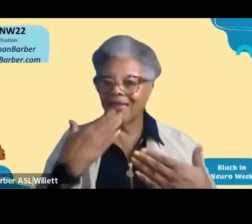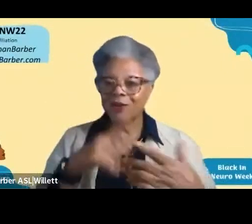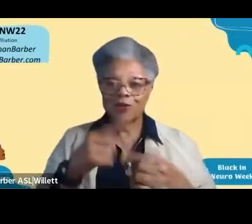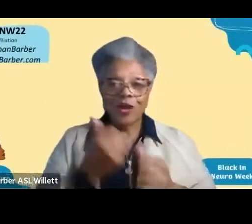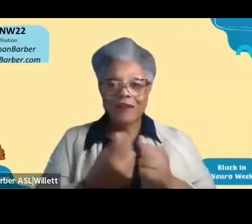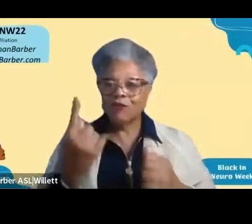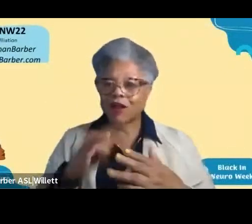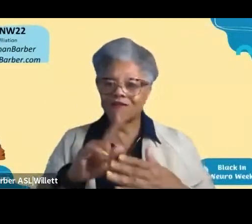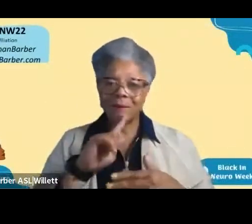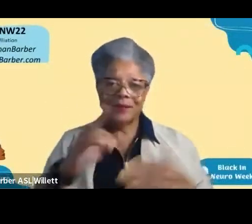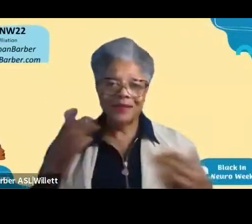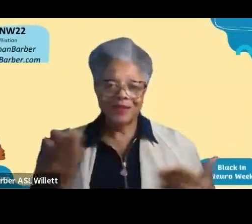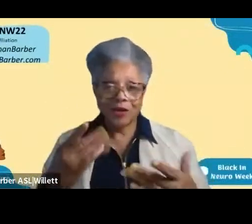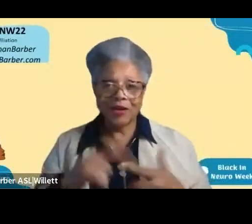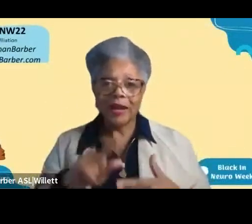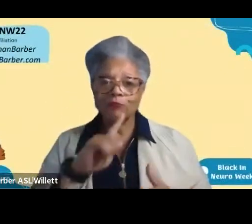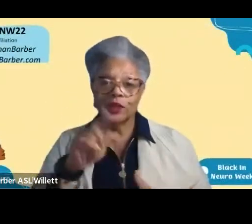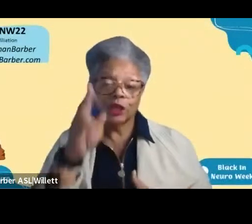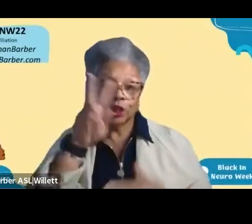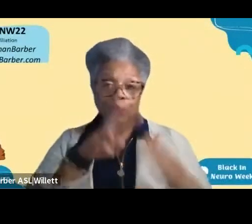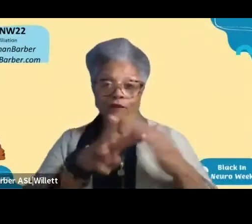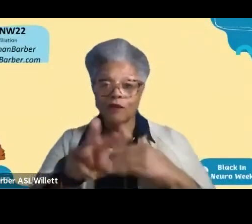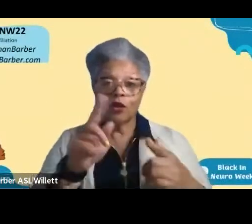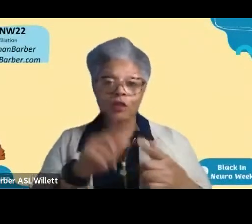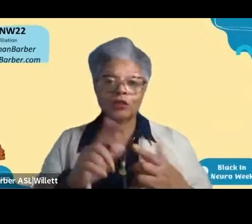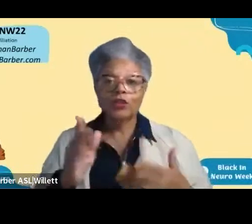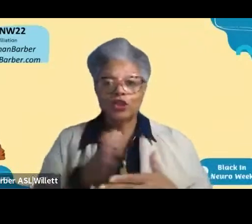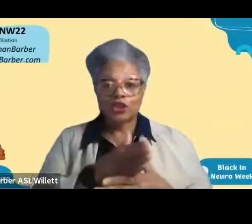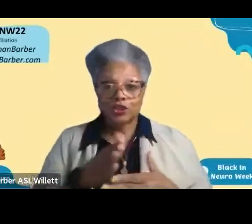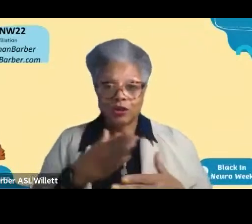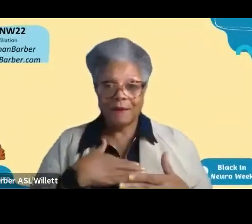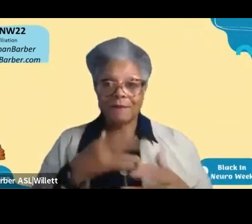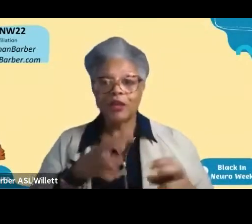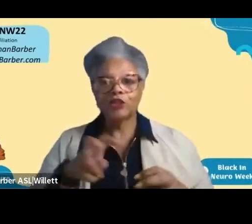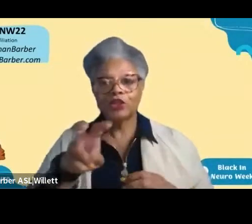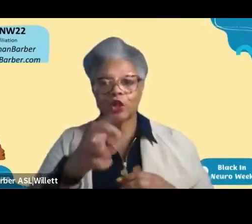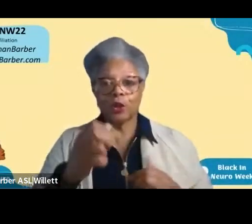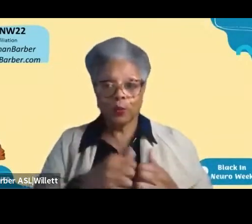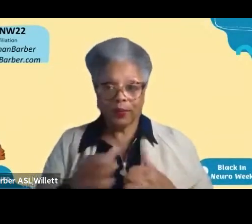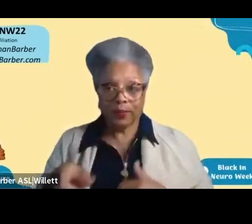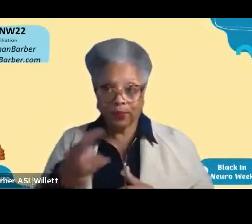for being here, and I'm really looking forward to basically sharing my journey with you.